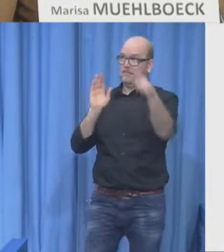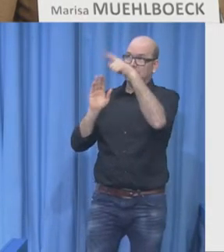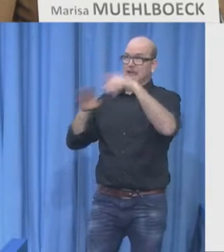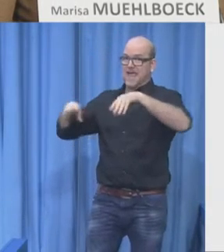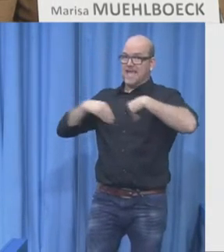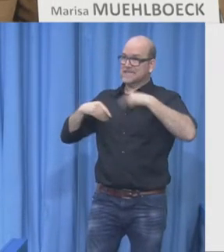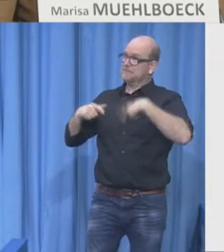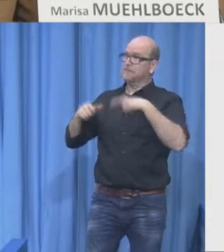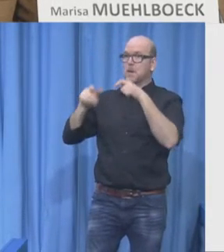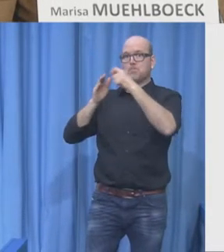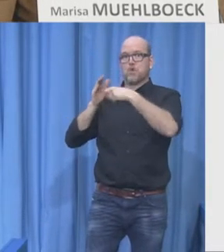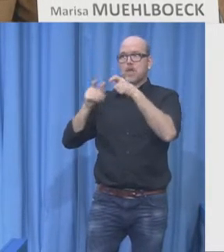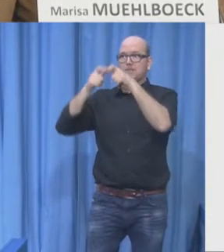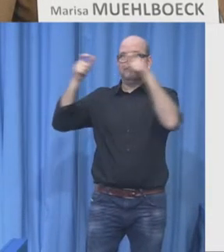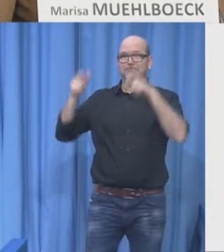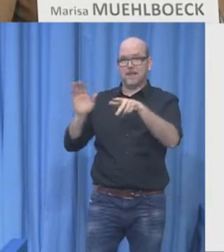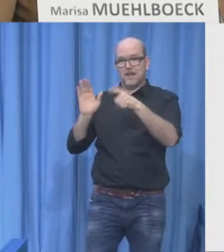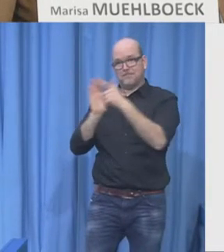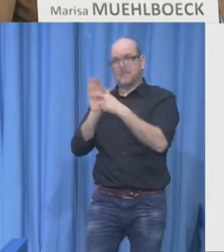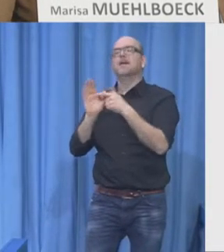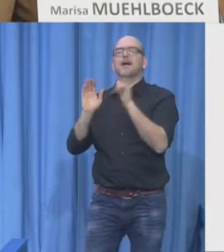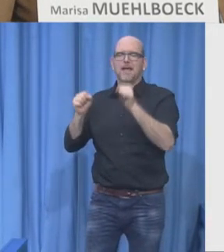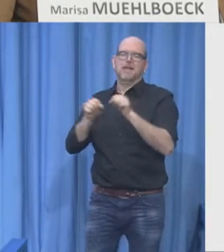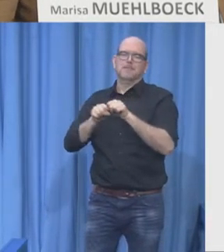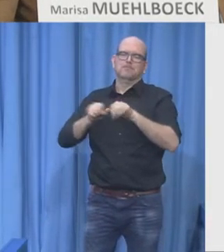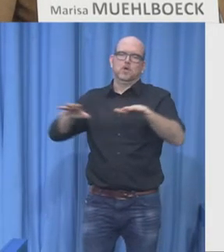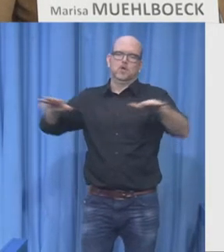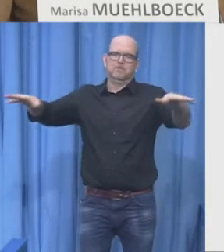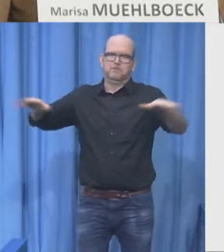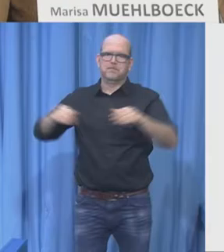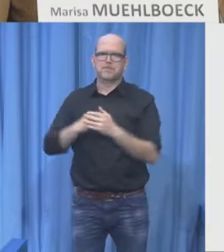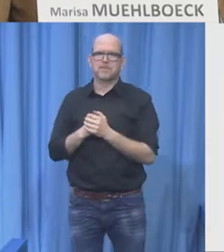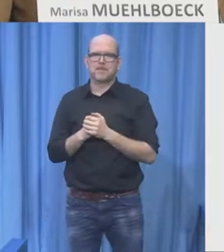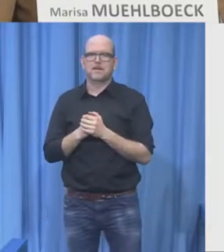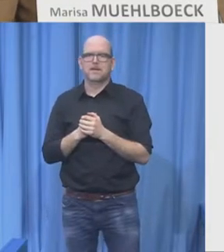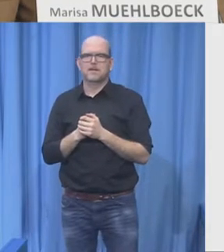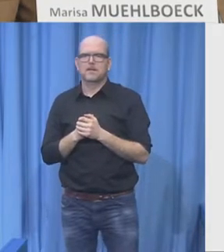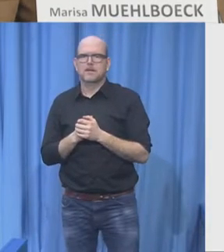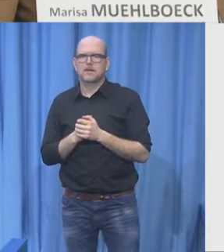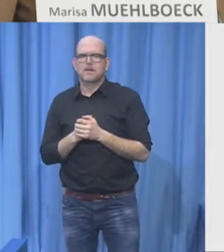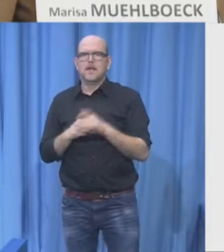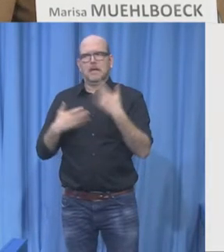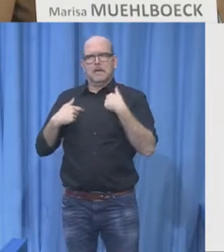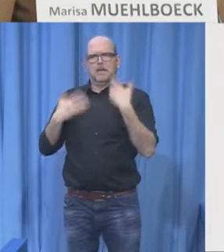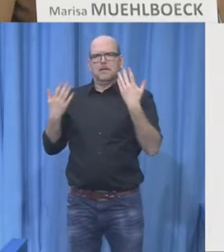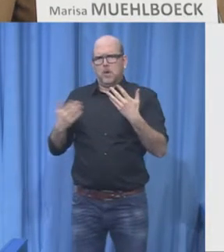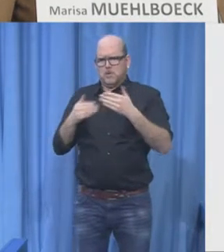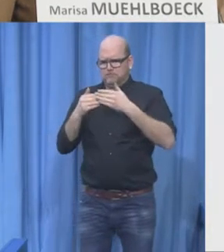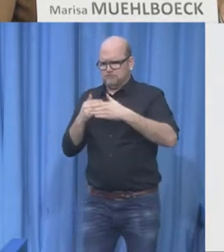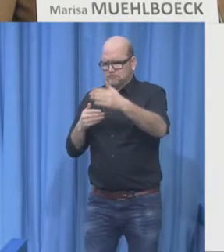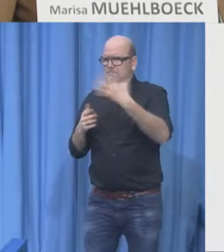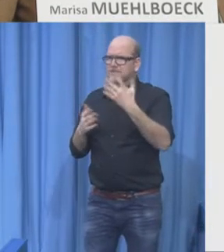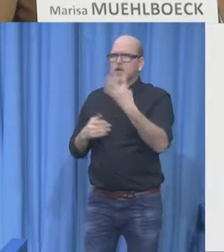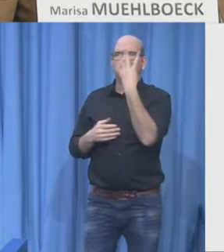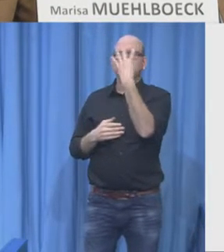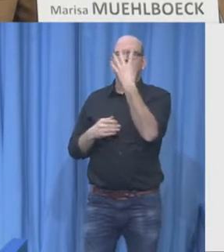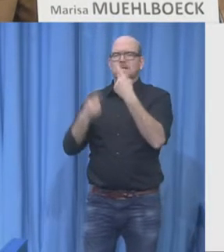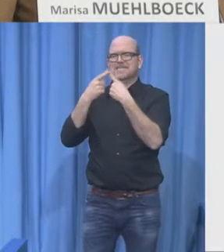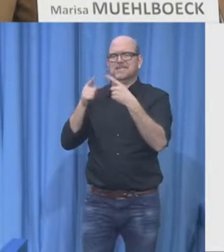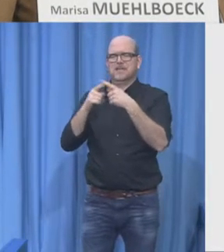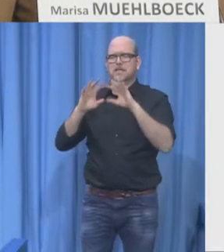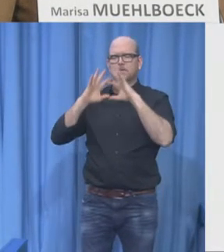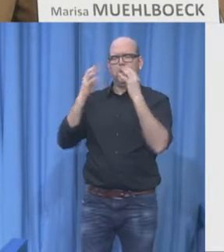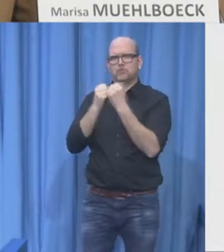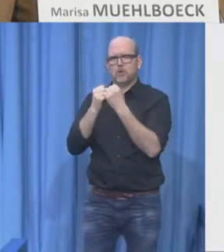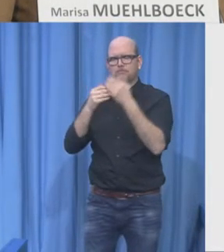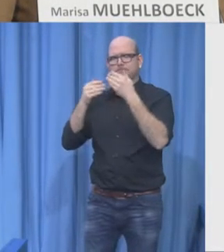in this period. And we also intend to cooperate with new training partners in other federal states in order to attract women from all